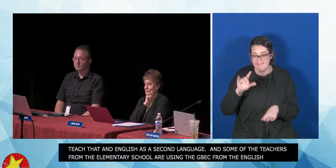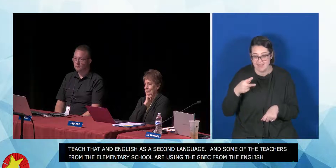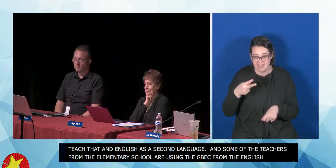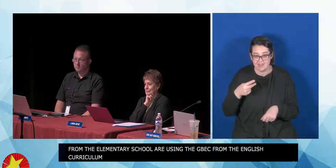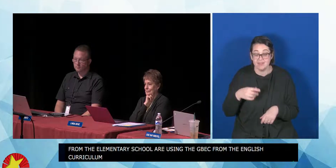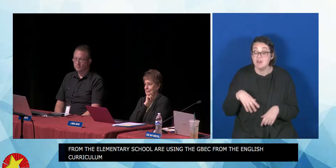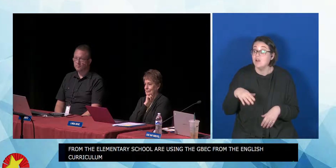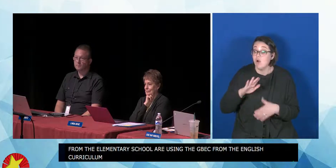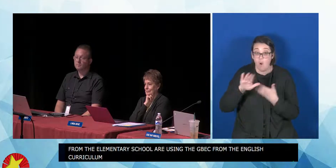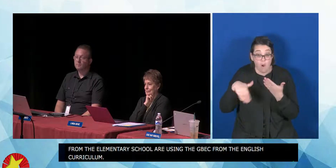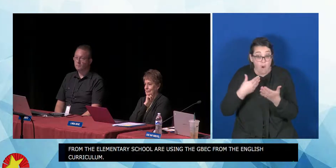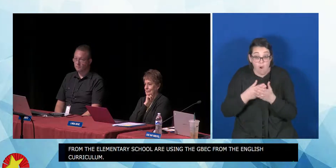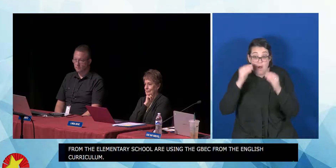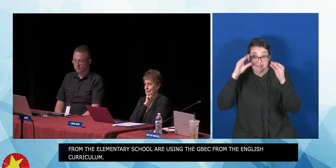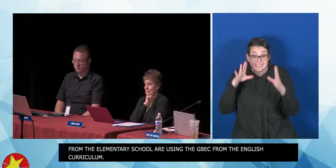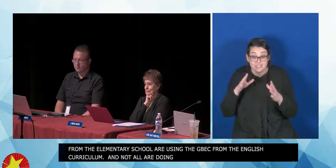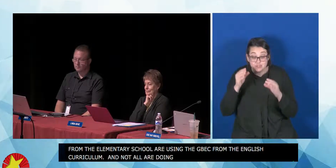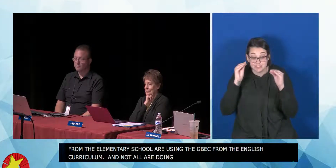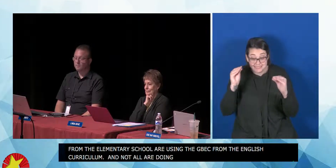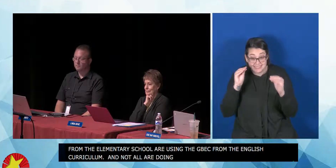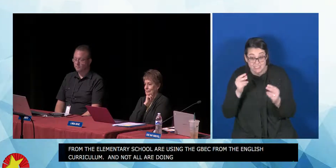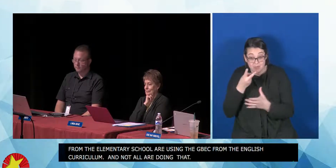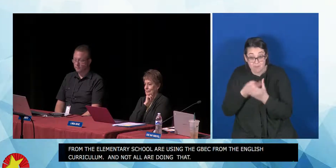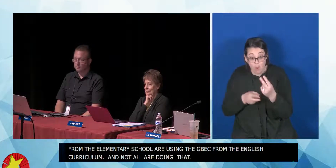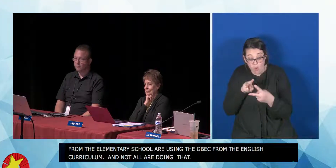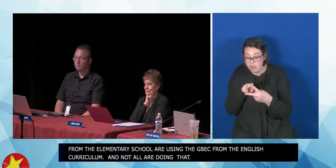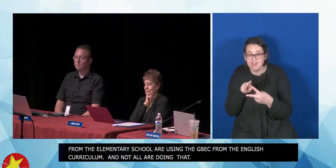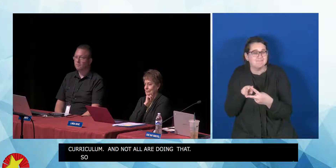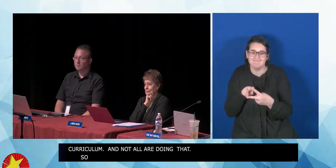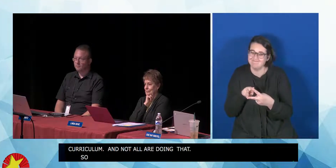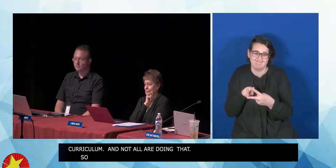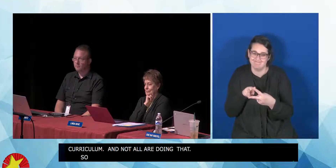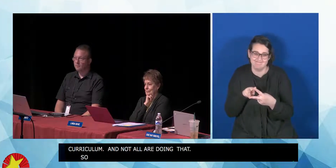that. So what